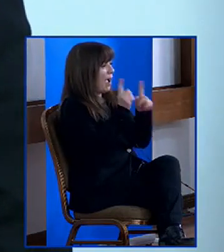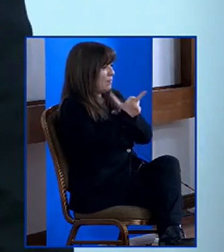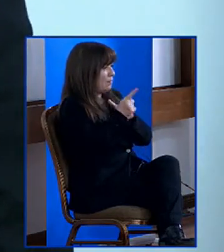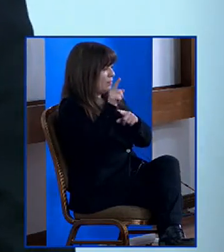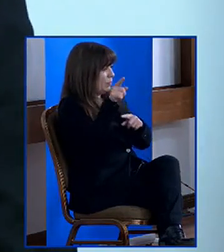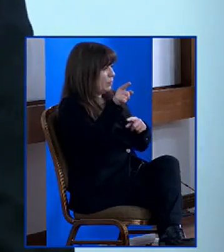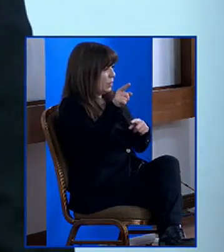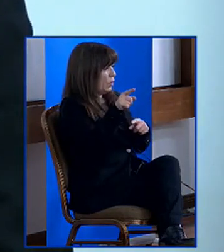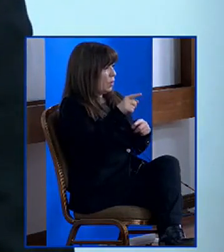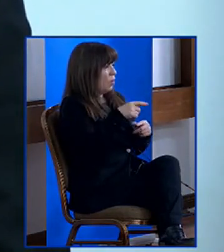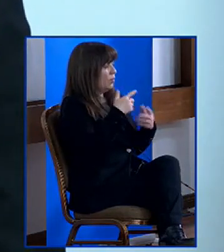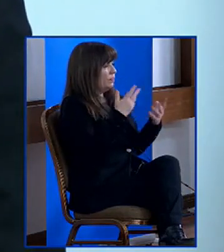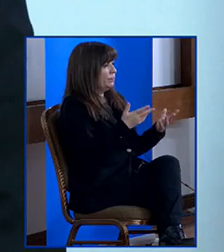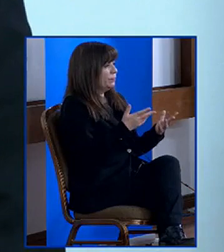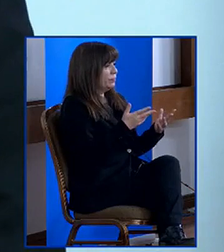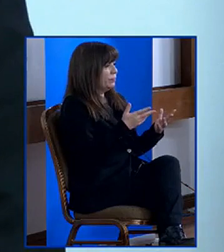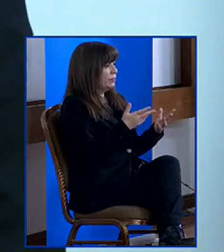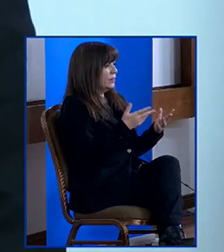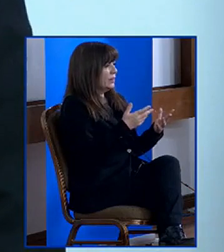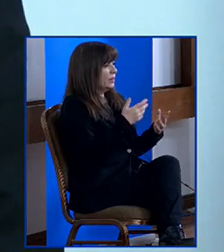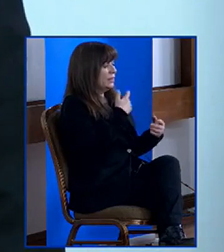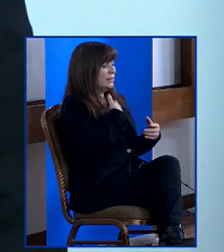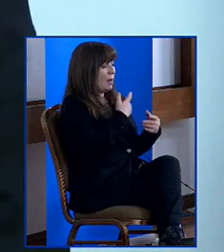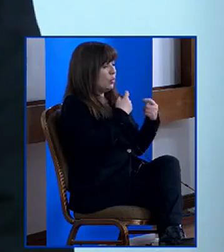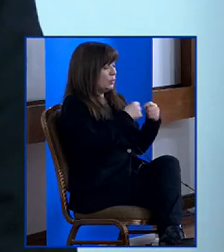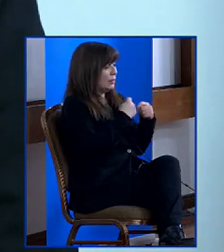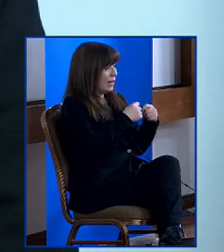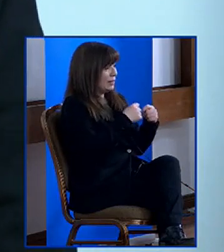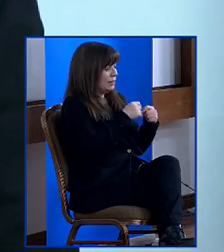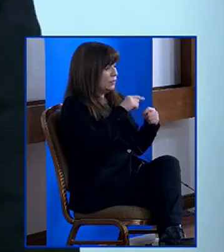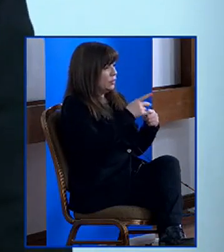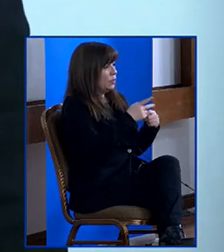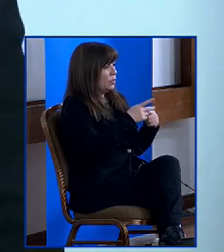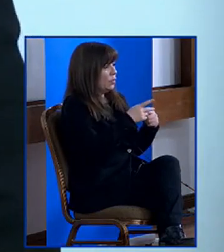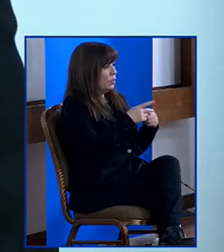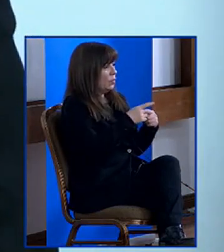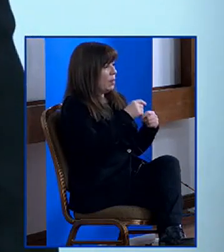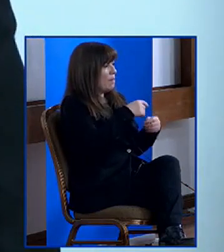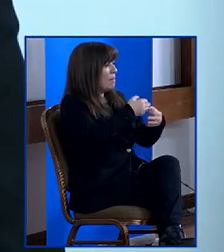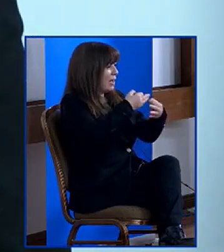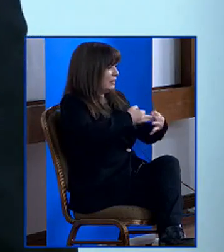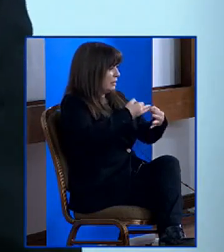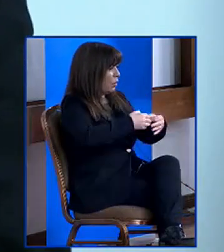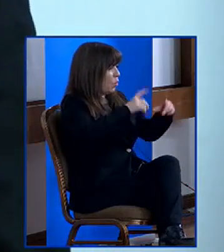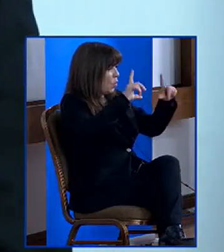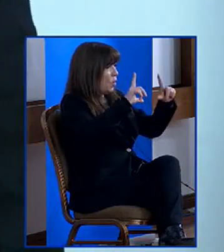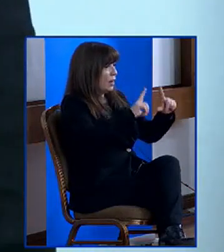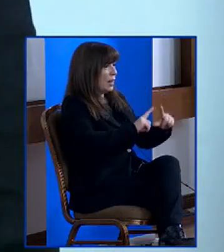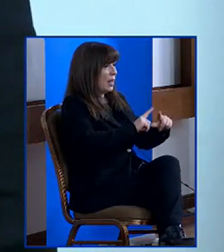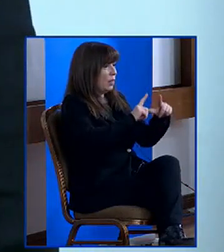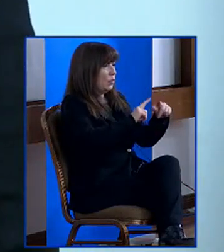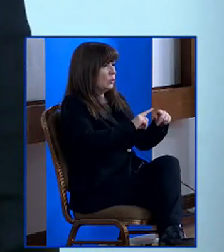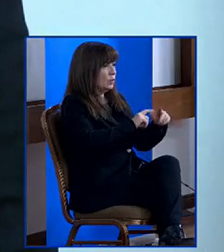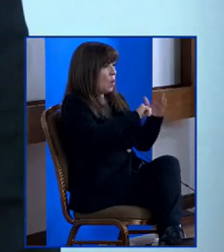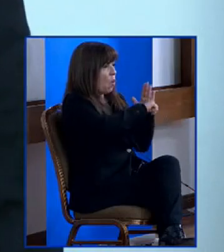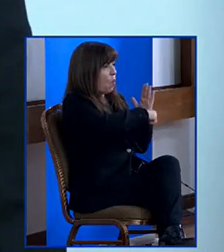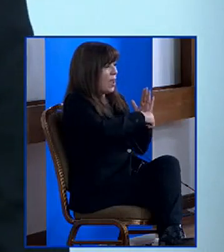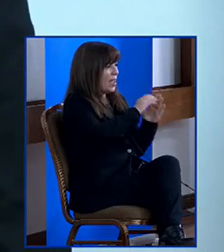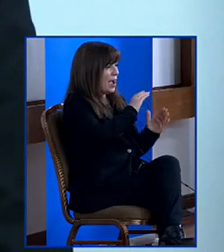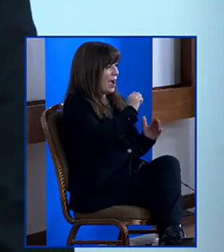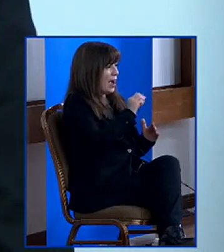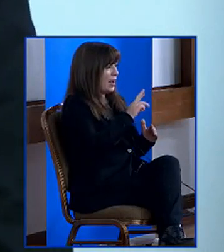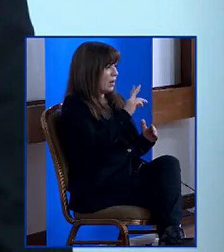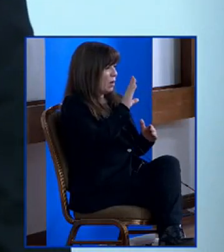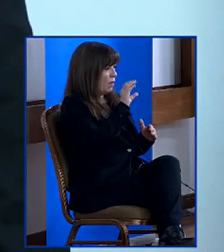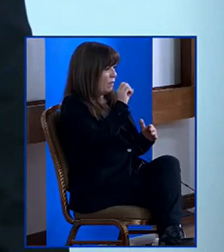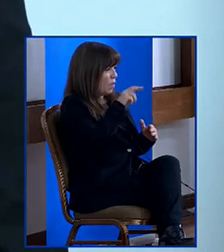make the property safer and reduce the carbon footprint of our own property. There's been a number of changes at the